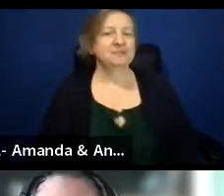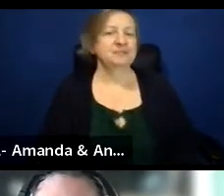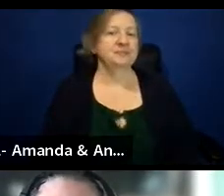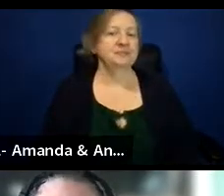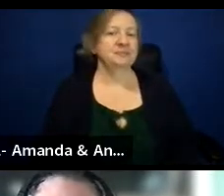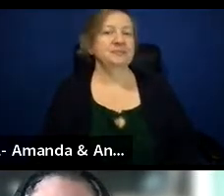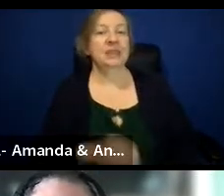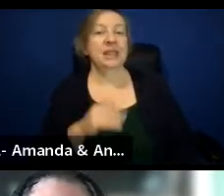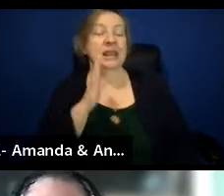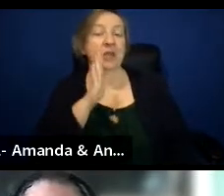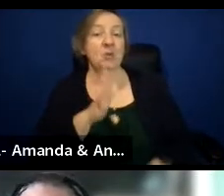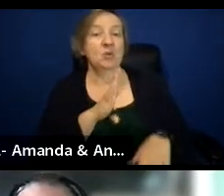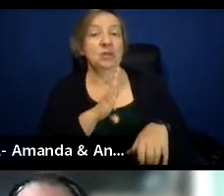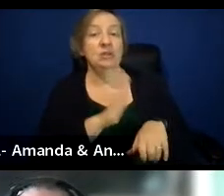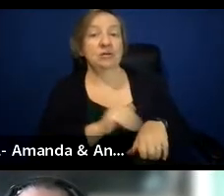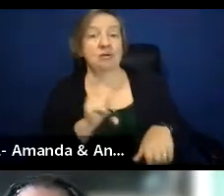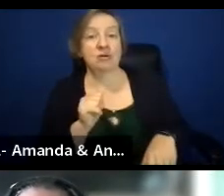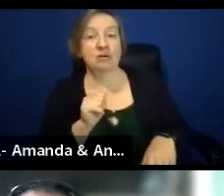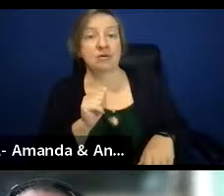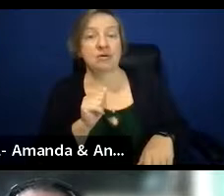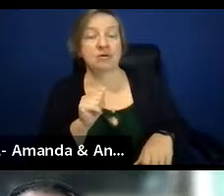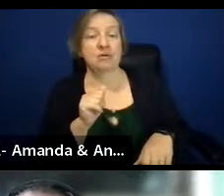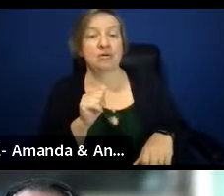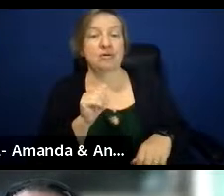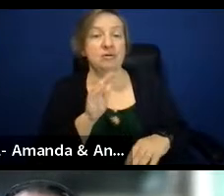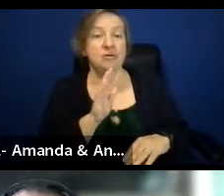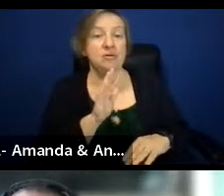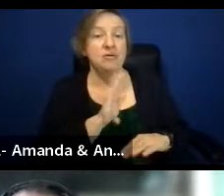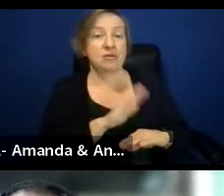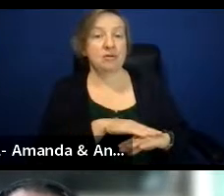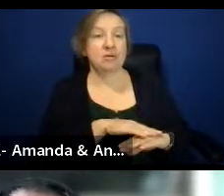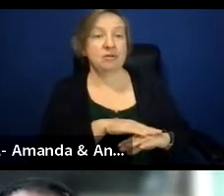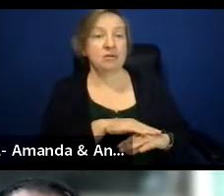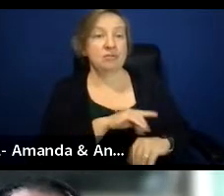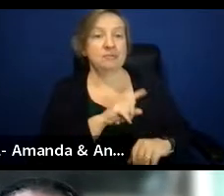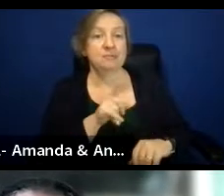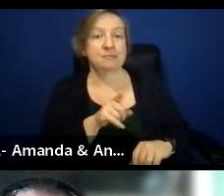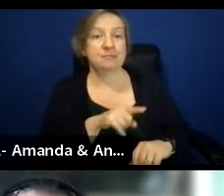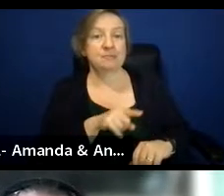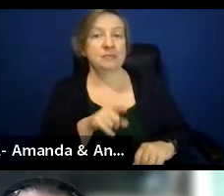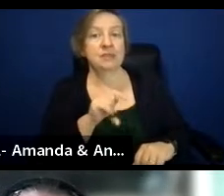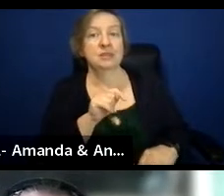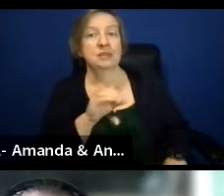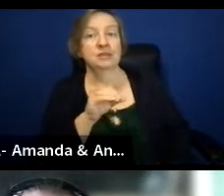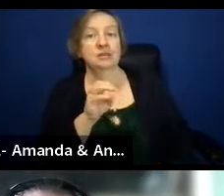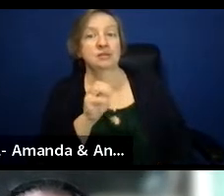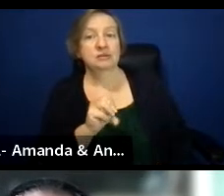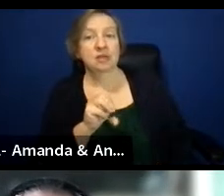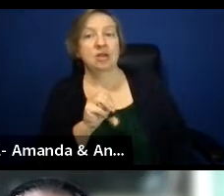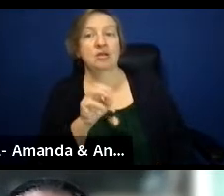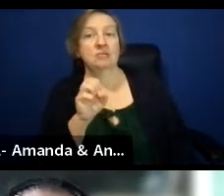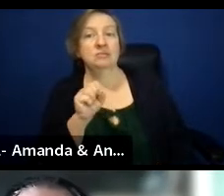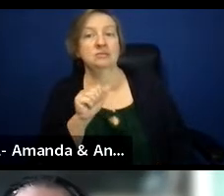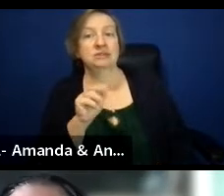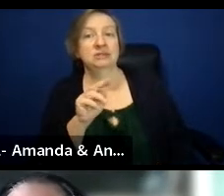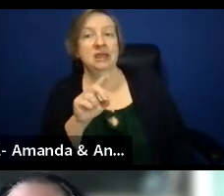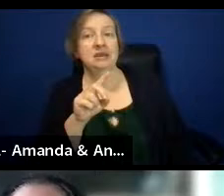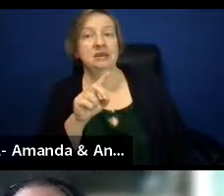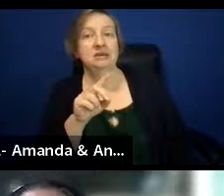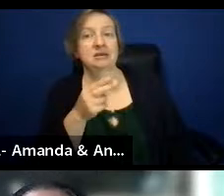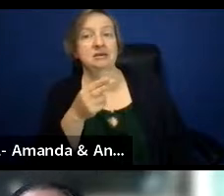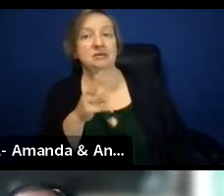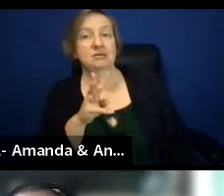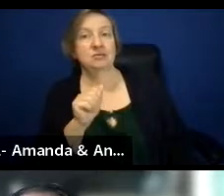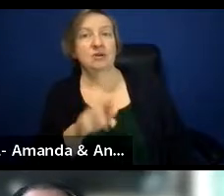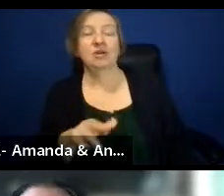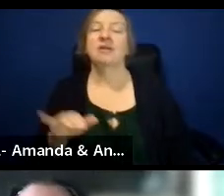And I will call on, looks like Tom Sandwar. Hey, thank